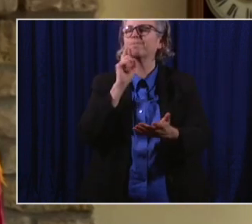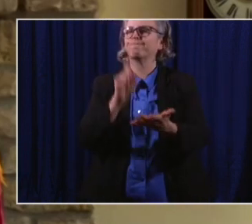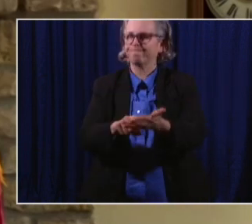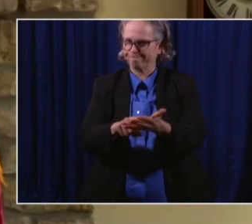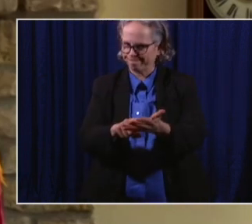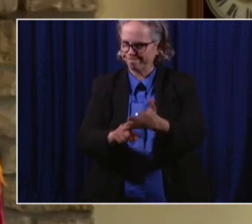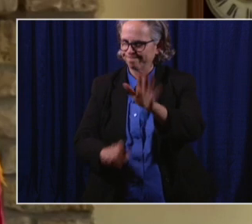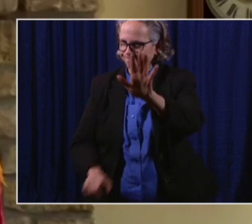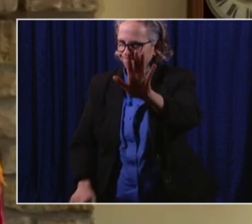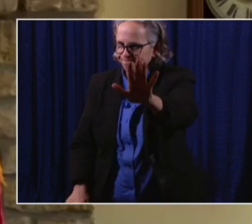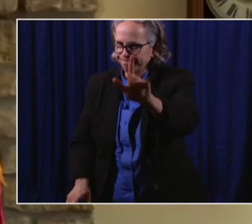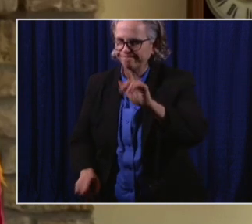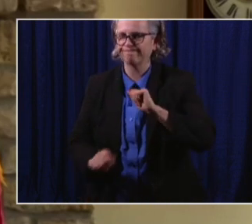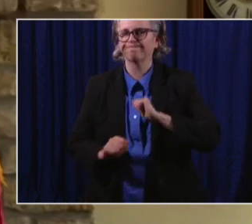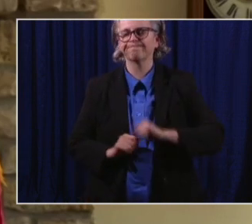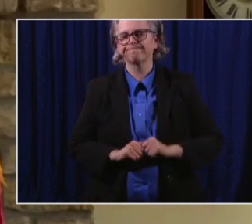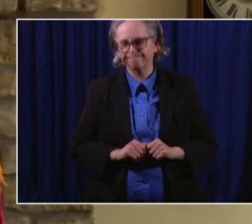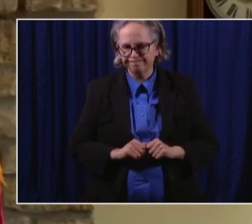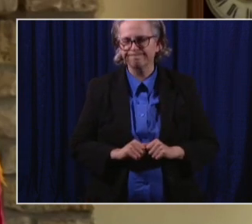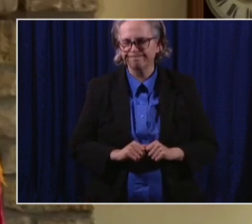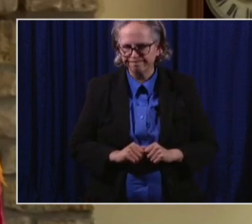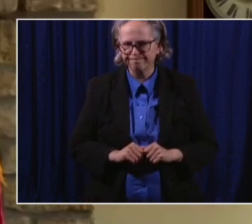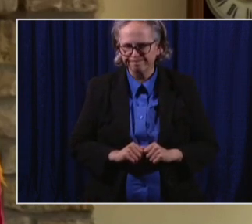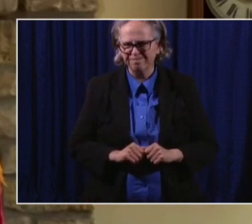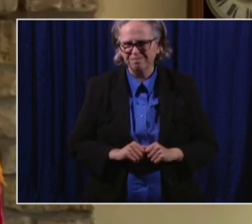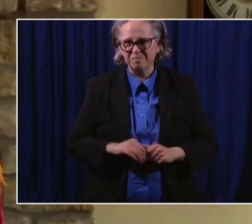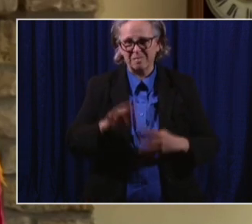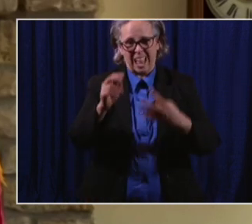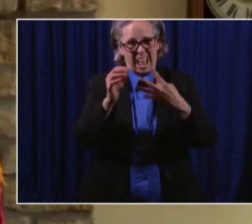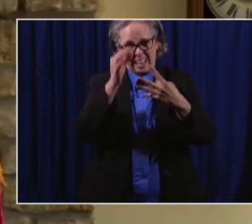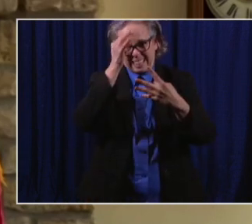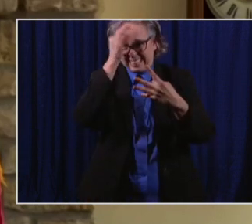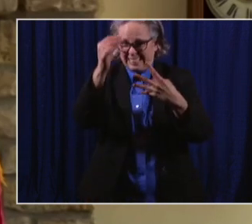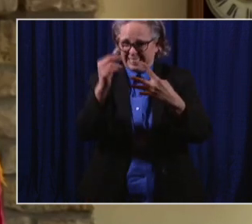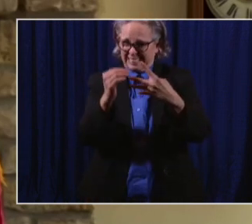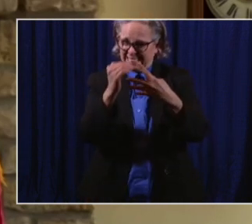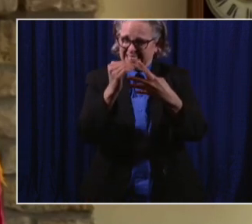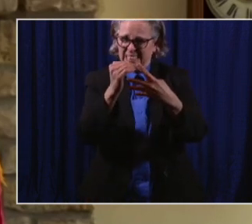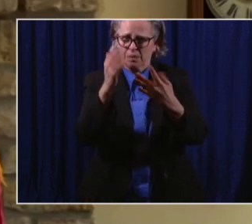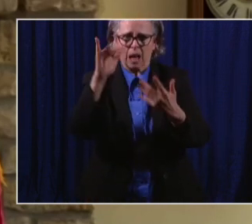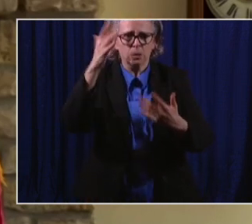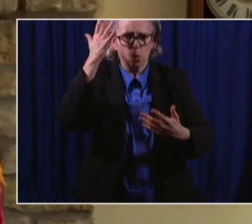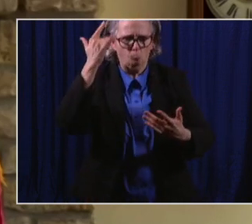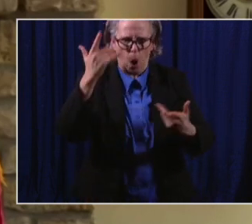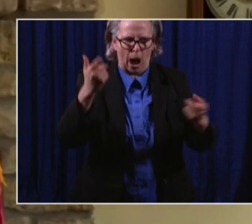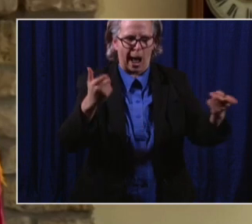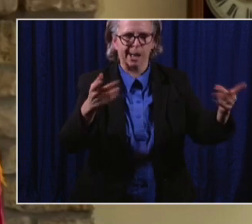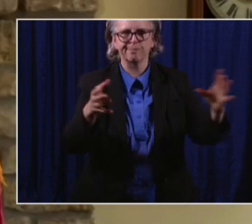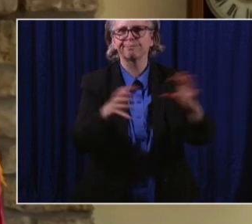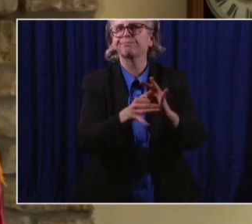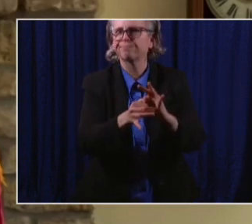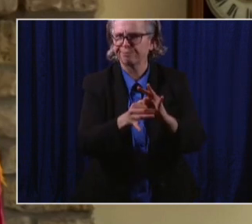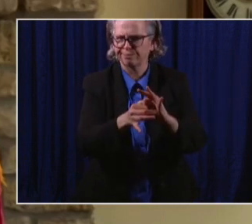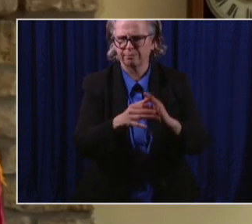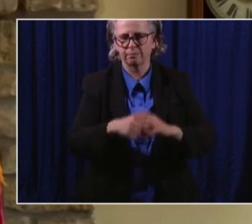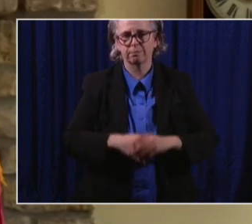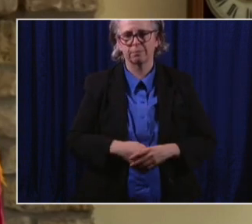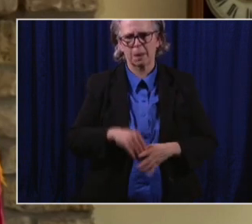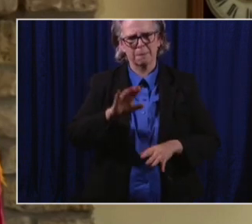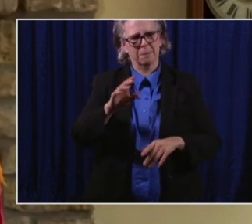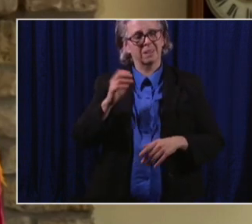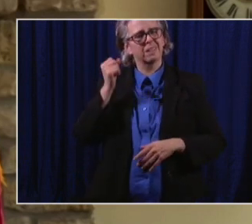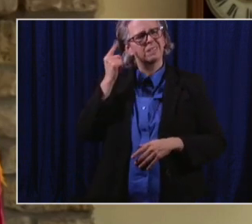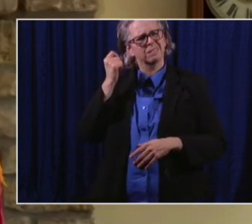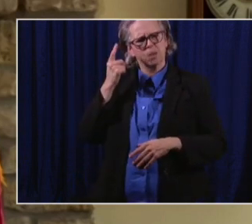might reflect that. But we'll get you a breakout of the indicators and which indicators,